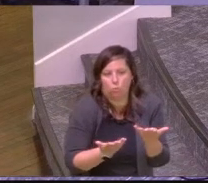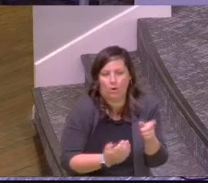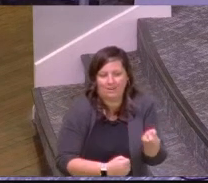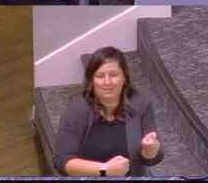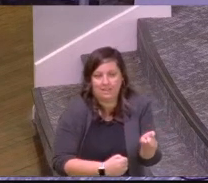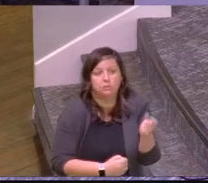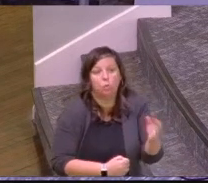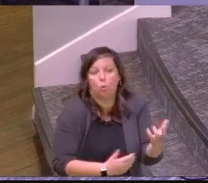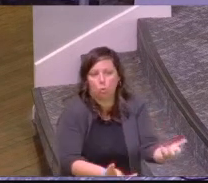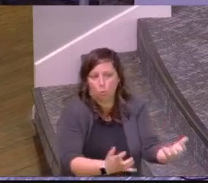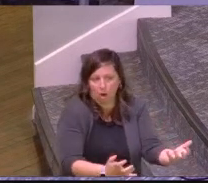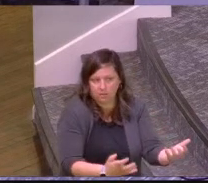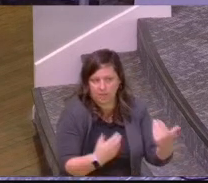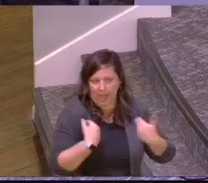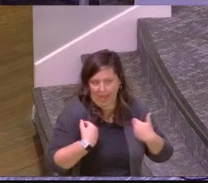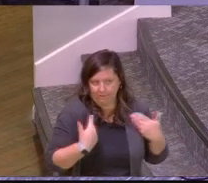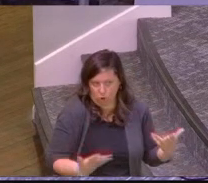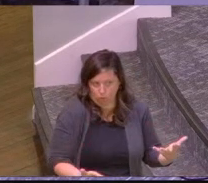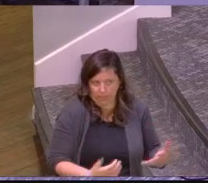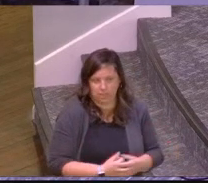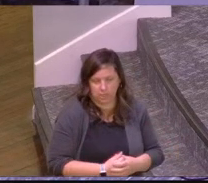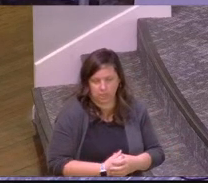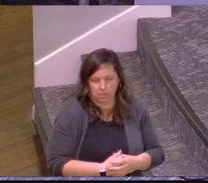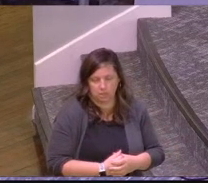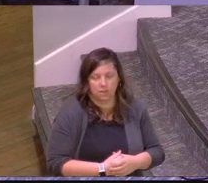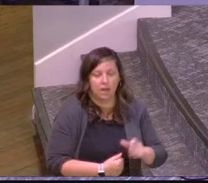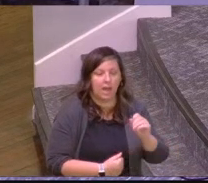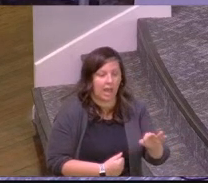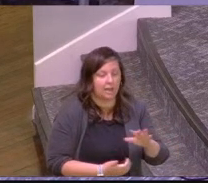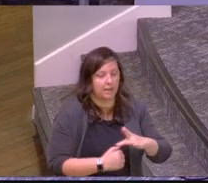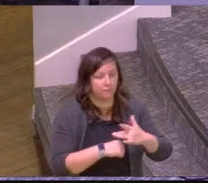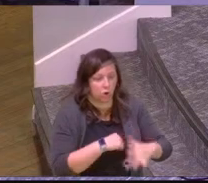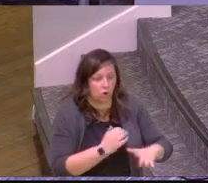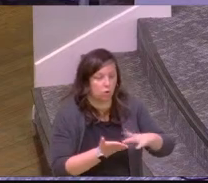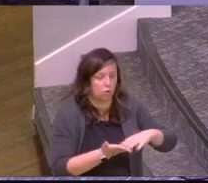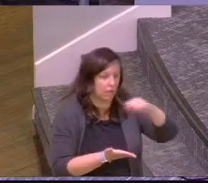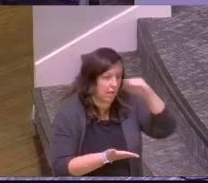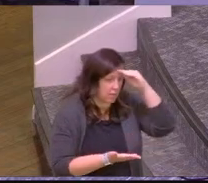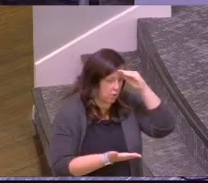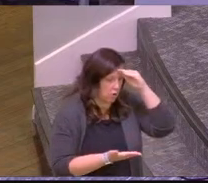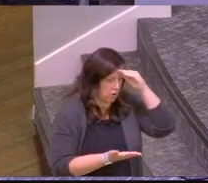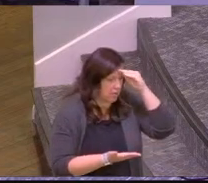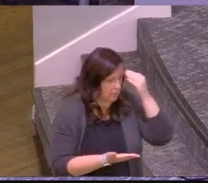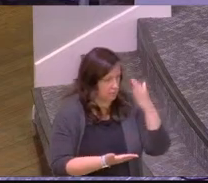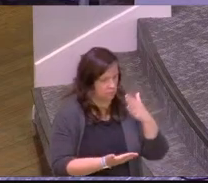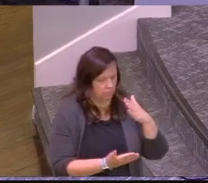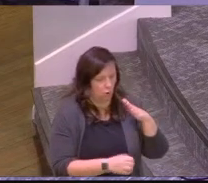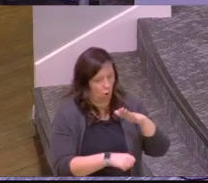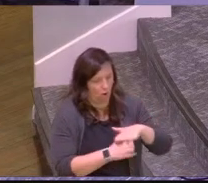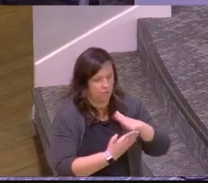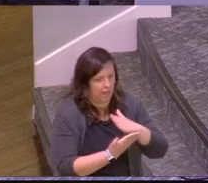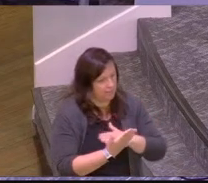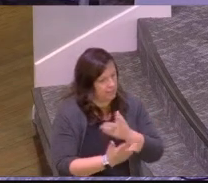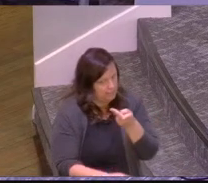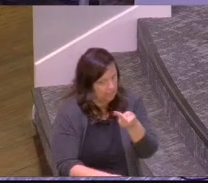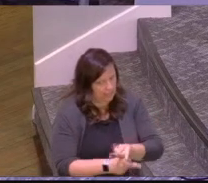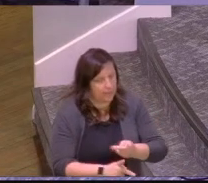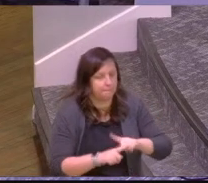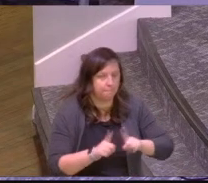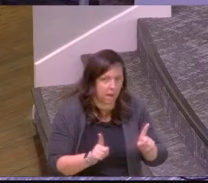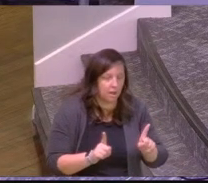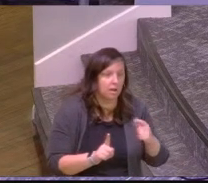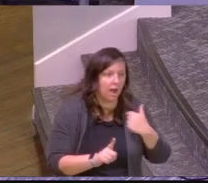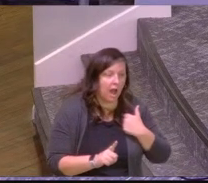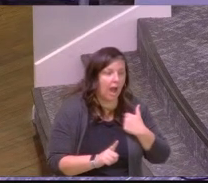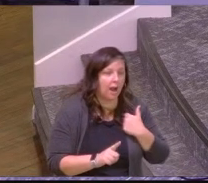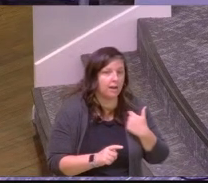wants. And I think that if early learning falls on that, I would keep it on there, but I would like to see an